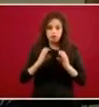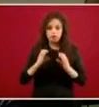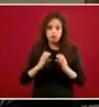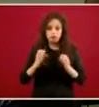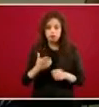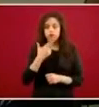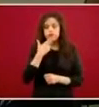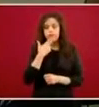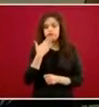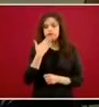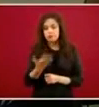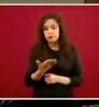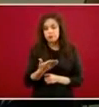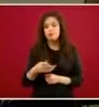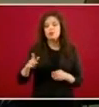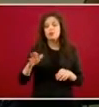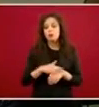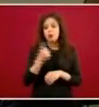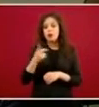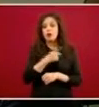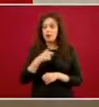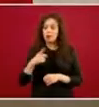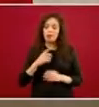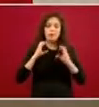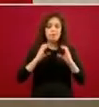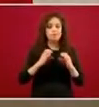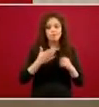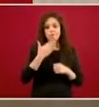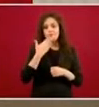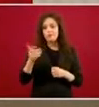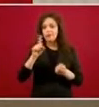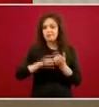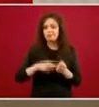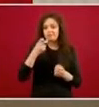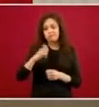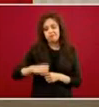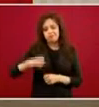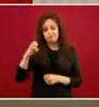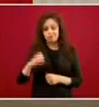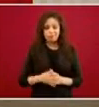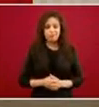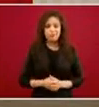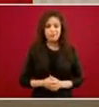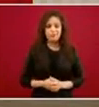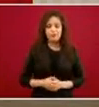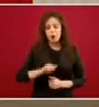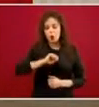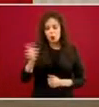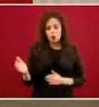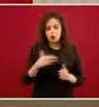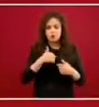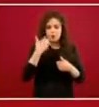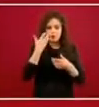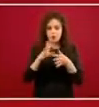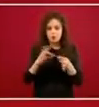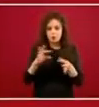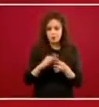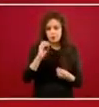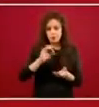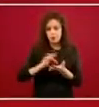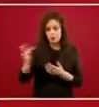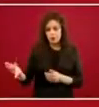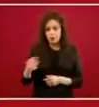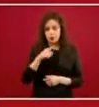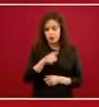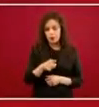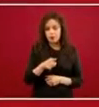low probability of having diabetes. But if you have relatives that have diabetes, you should be especially careful. The second